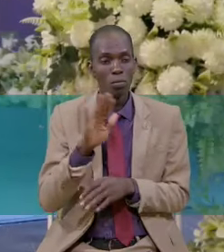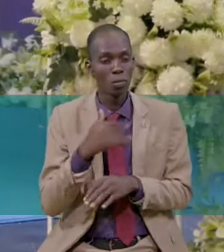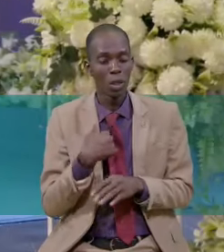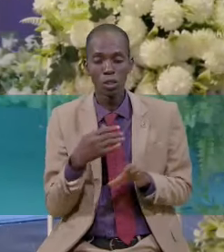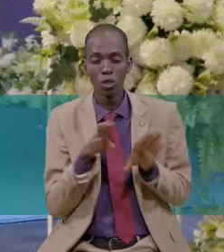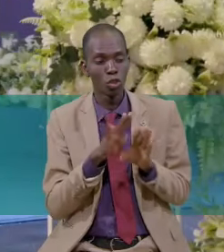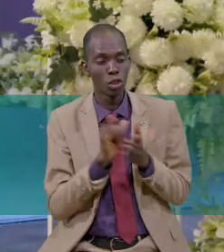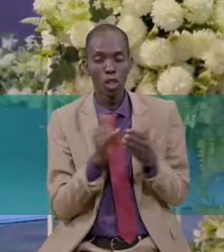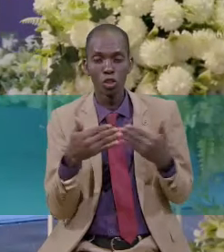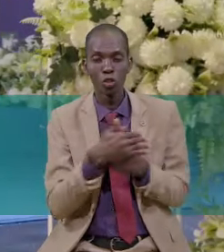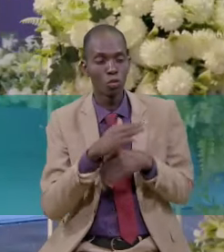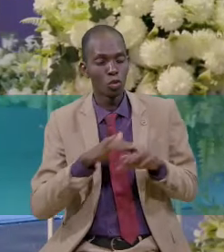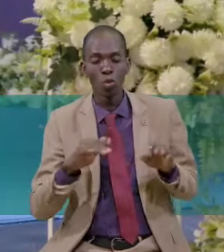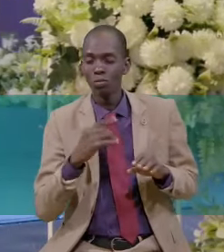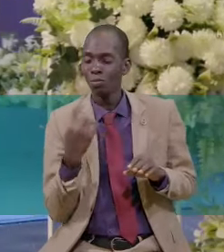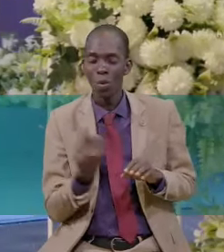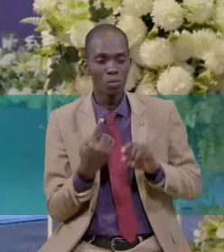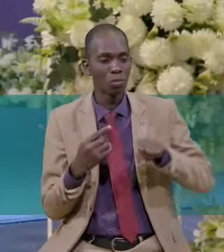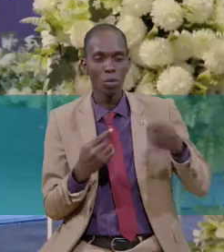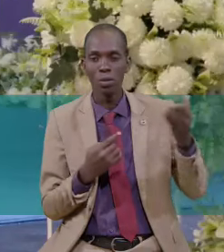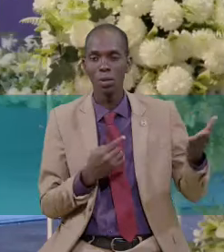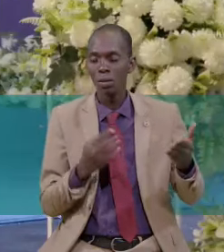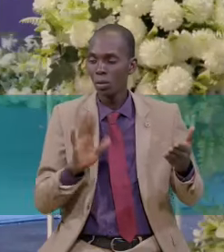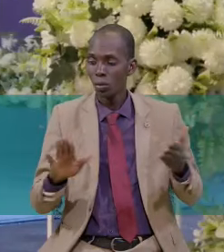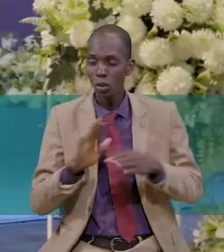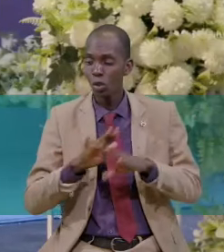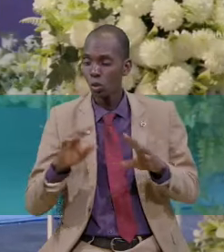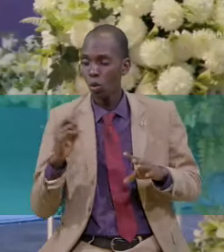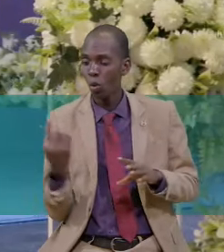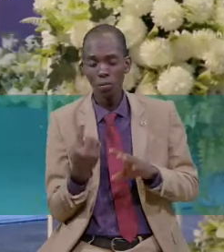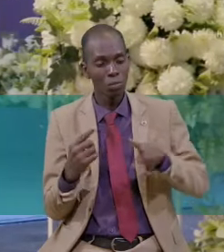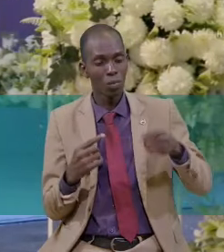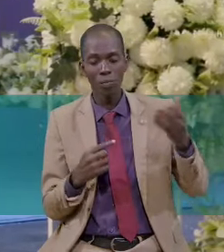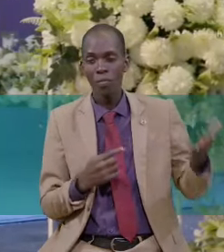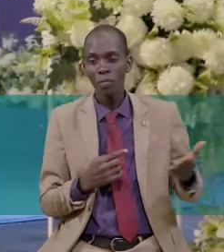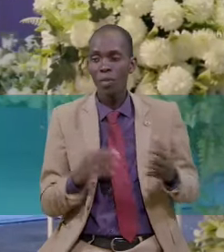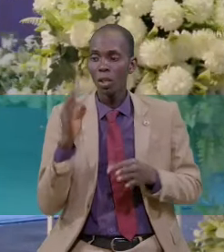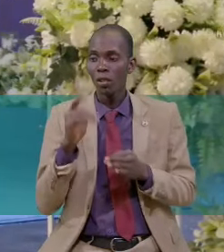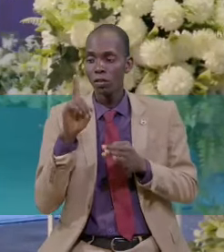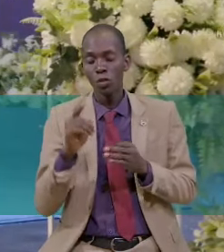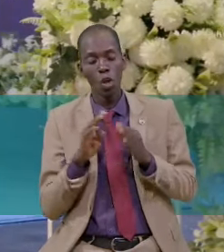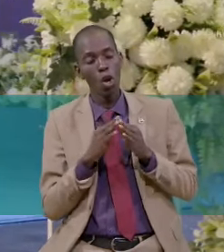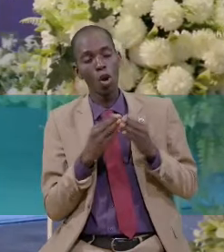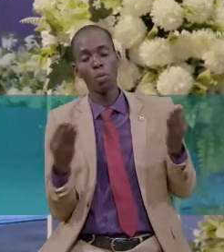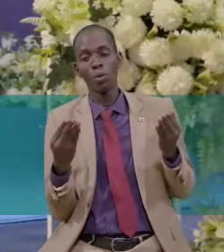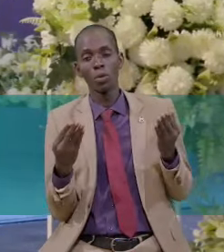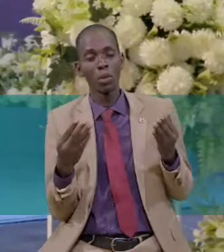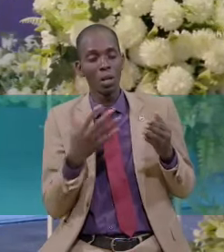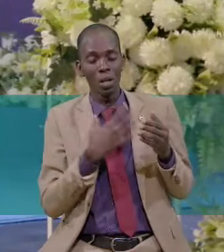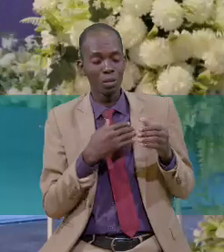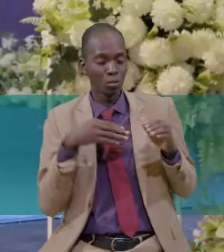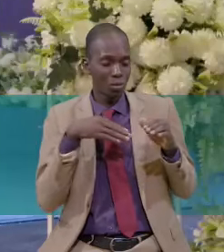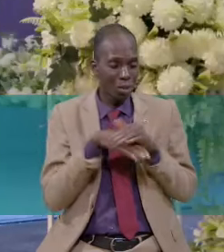children, don't ever go to that room. If you open that door and you get to that room, whatever your